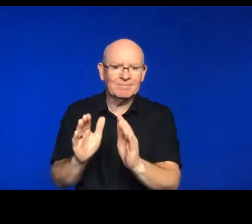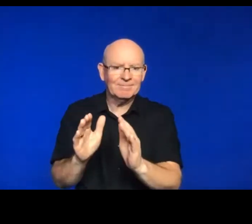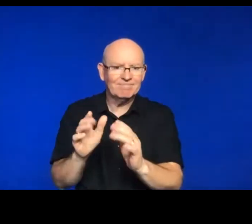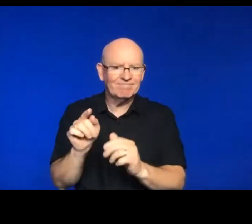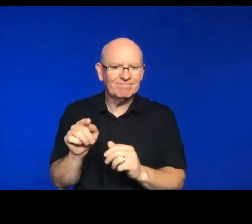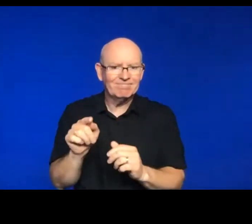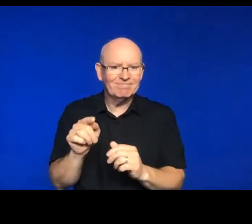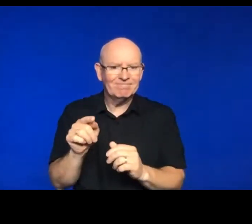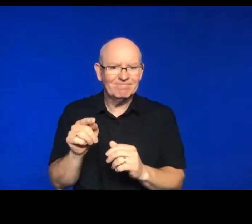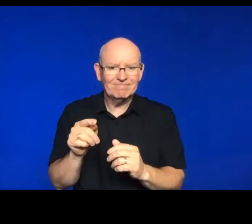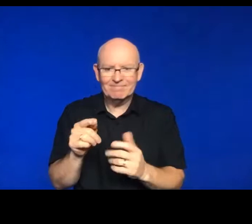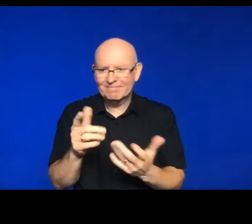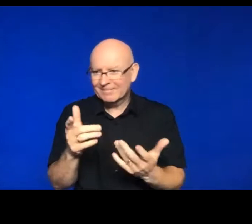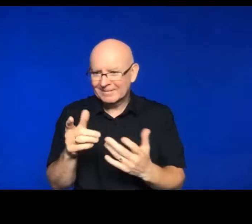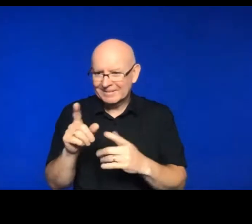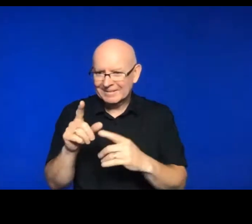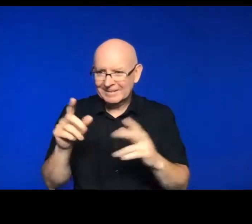that the